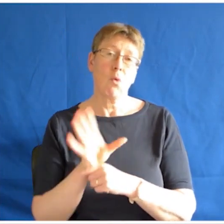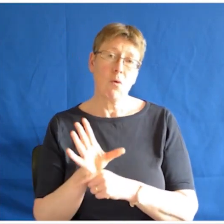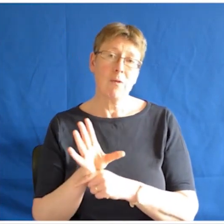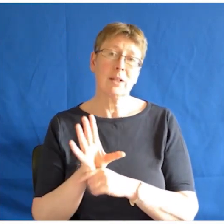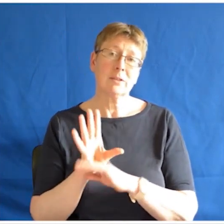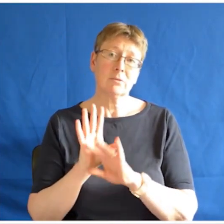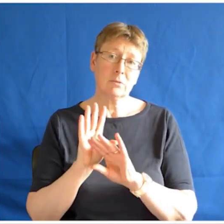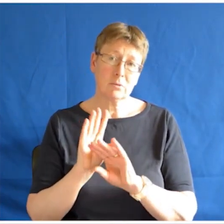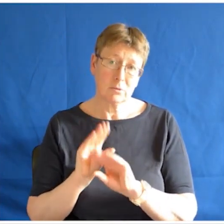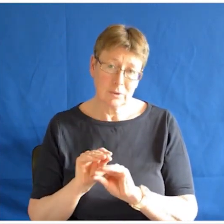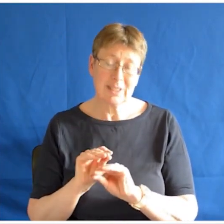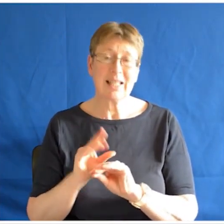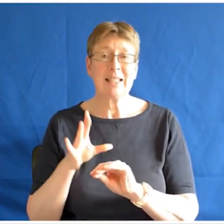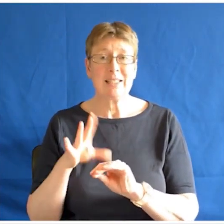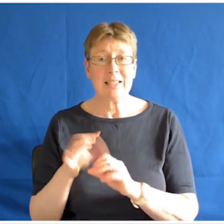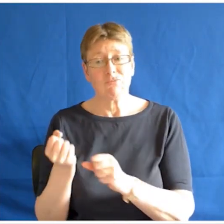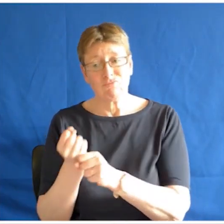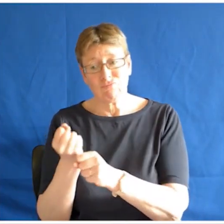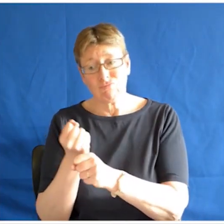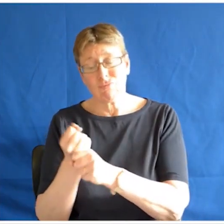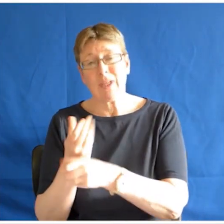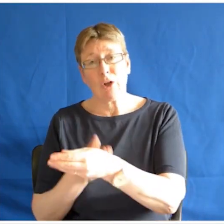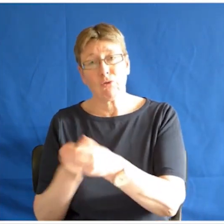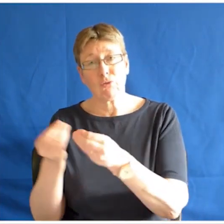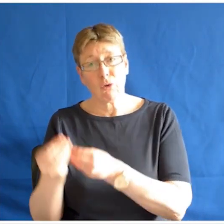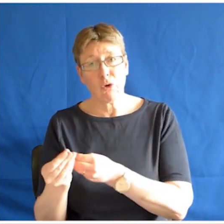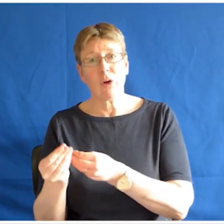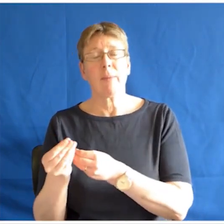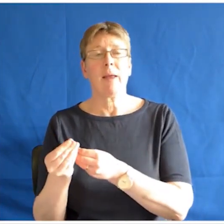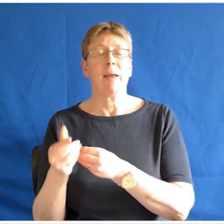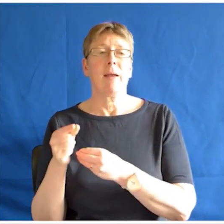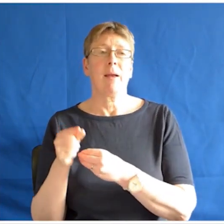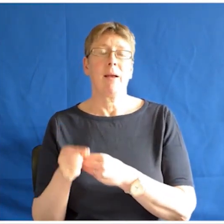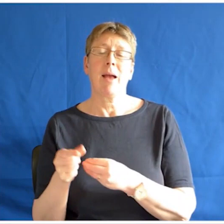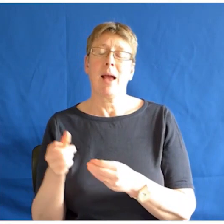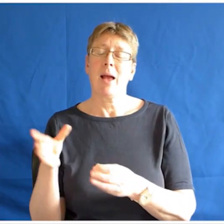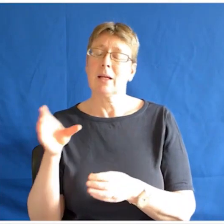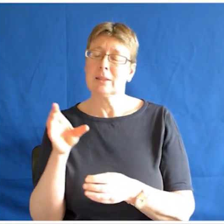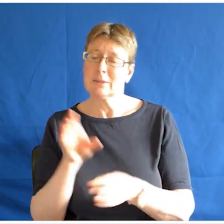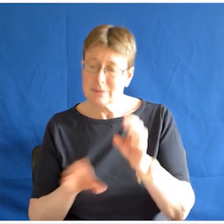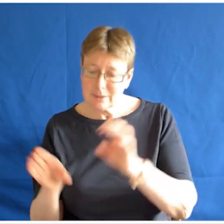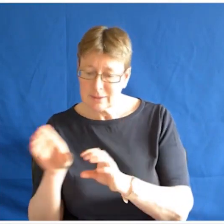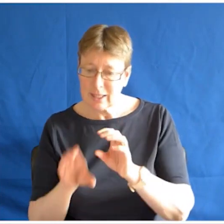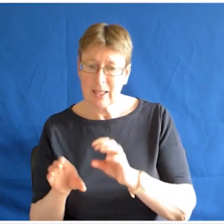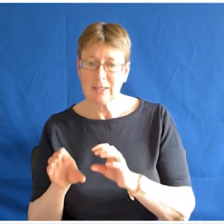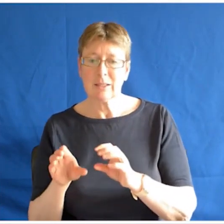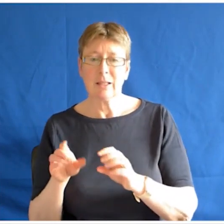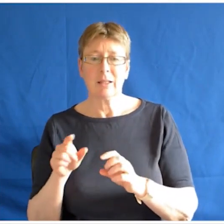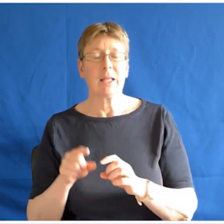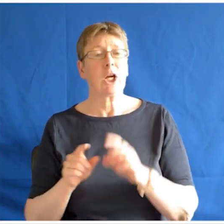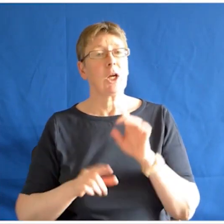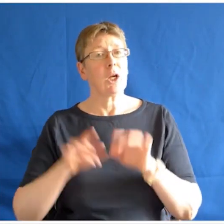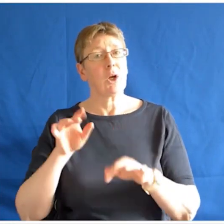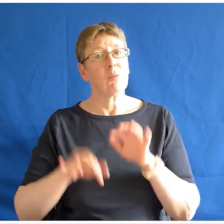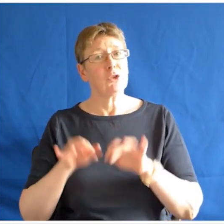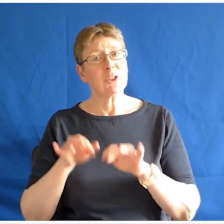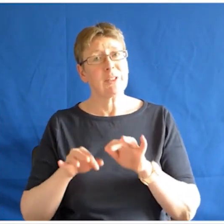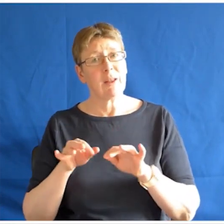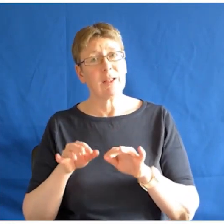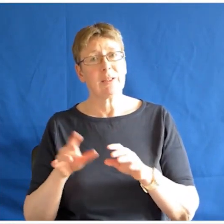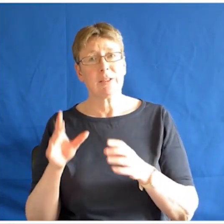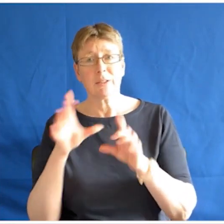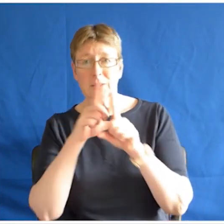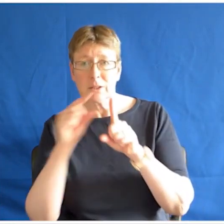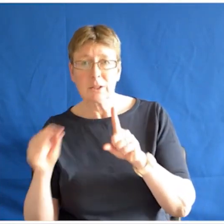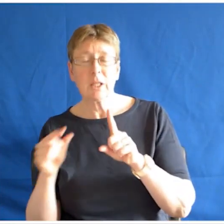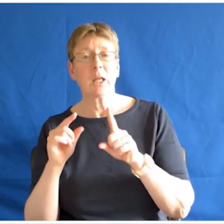COVID, then we'll be rebuilding economies. We'll be doing more with science. I'm a computer scientist. Computing